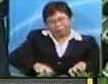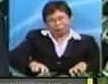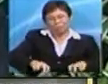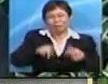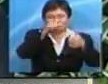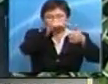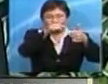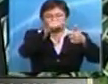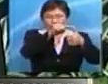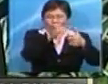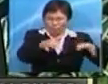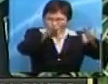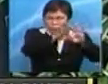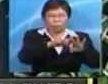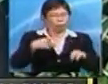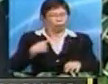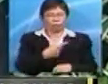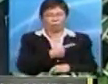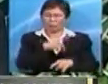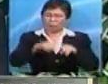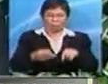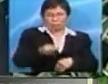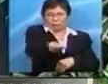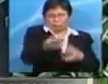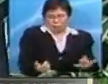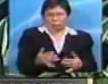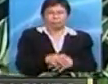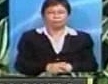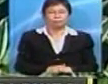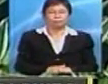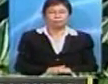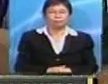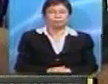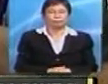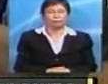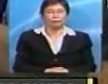criteria, and something that we just cannot reveal to you at the moment.